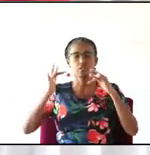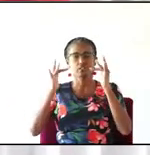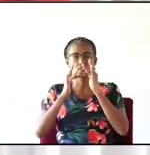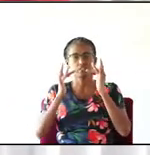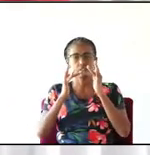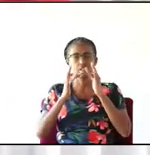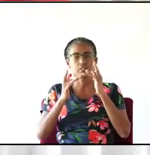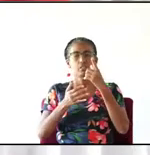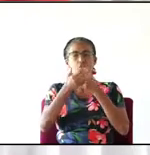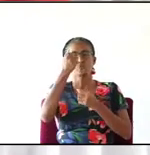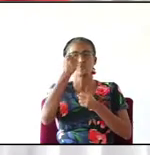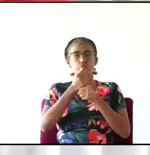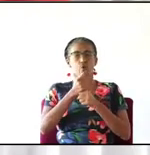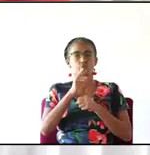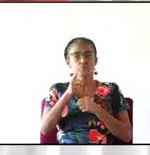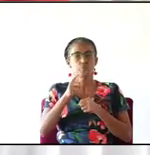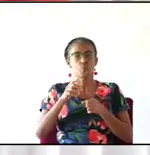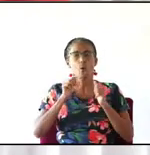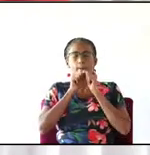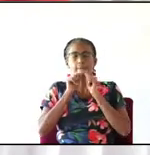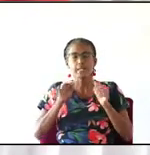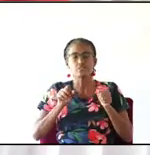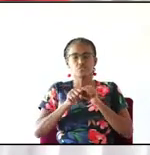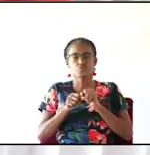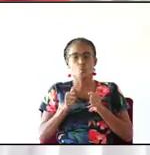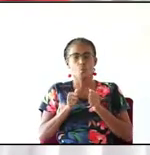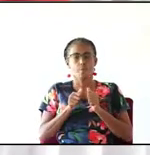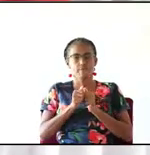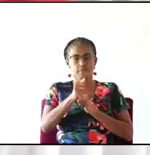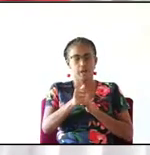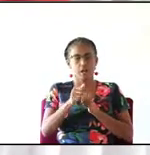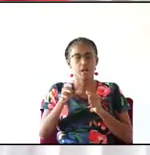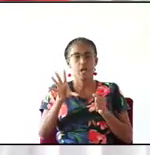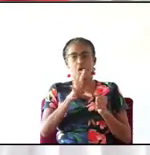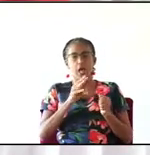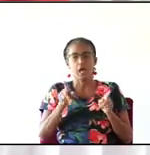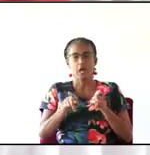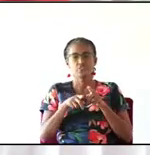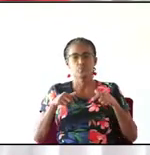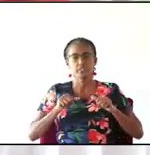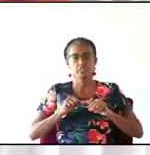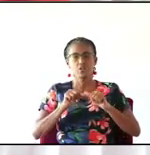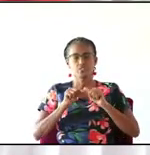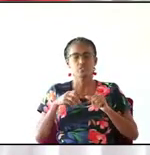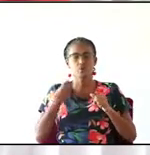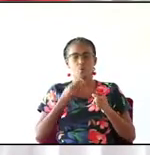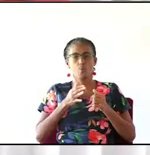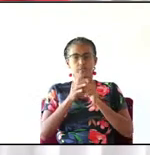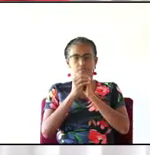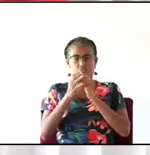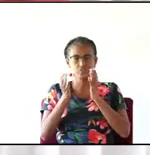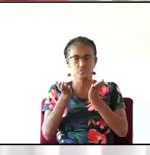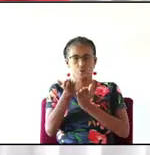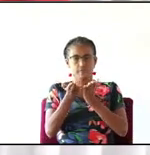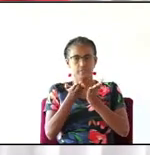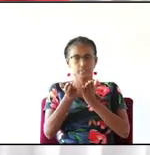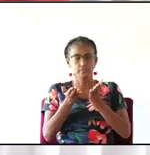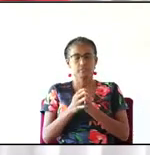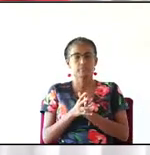far and will continue to enjoy the service and feel engaged to our Lord in a special way